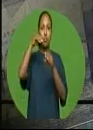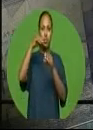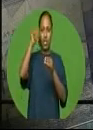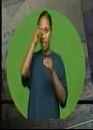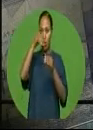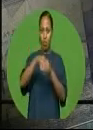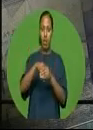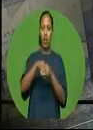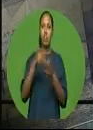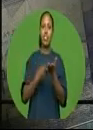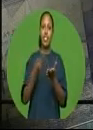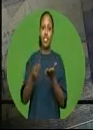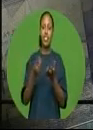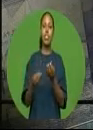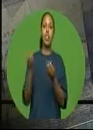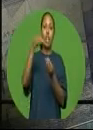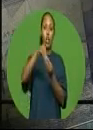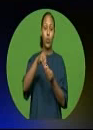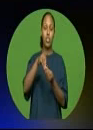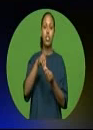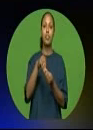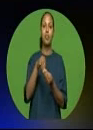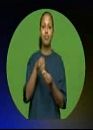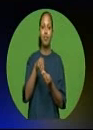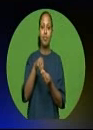Ethiopia. These include